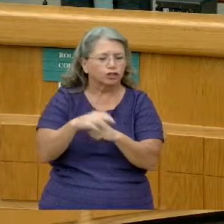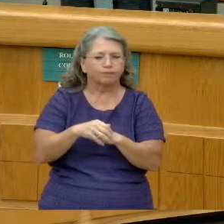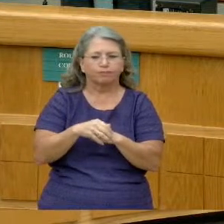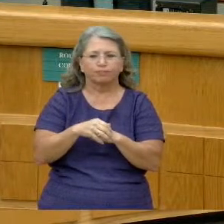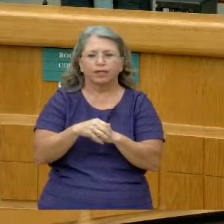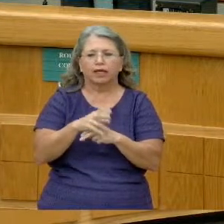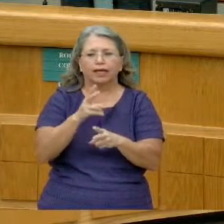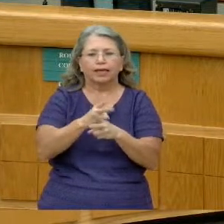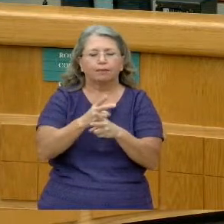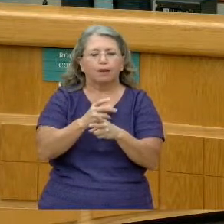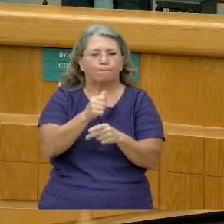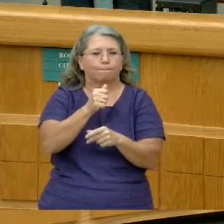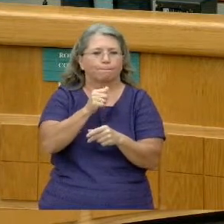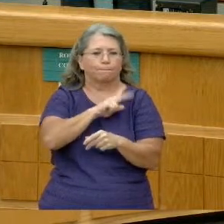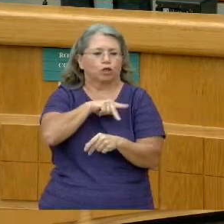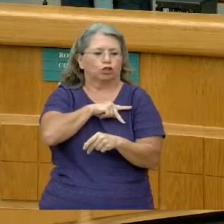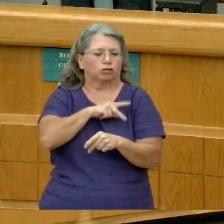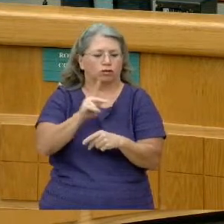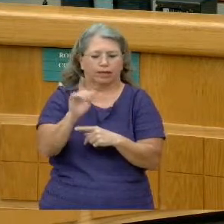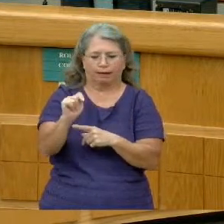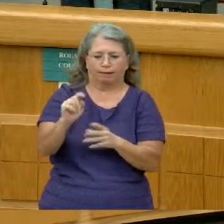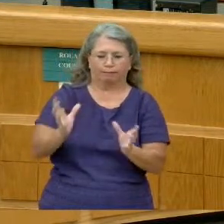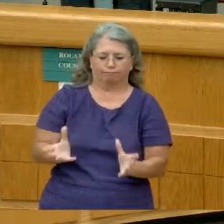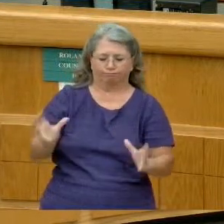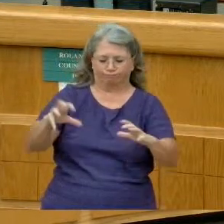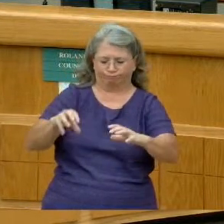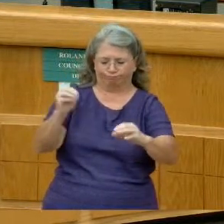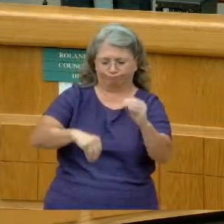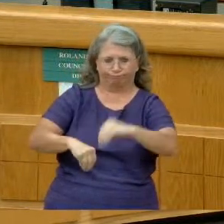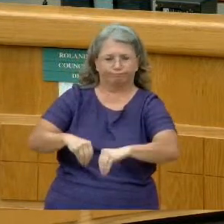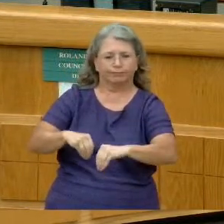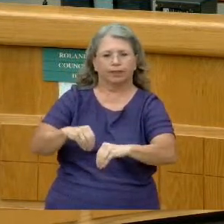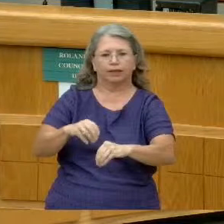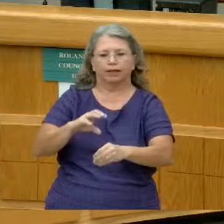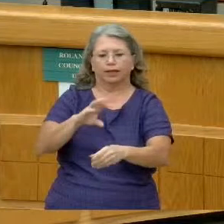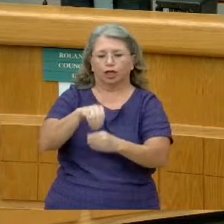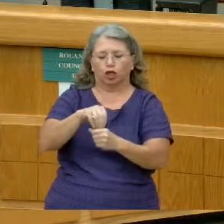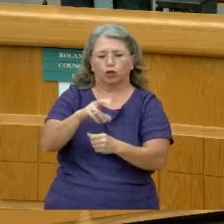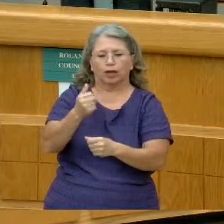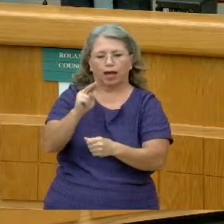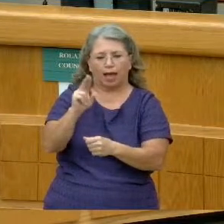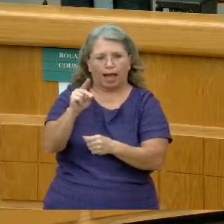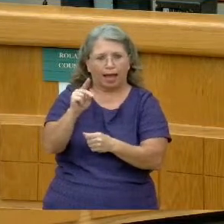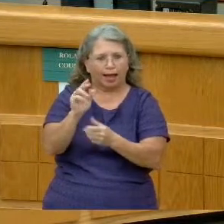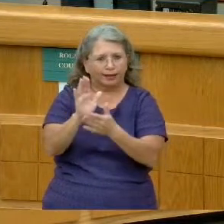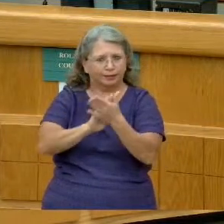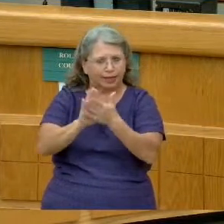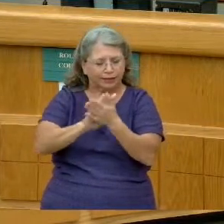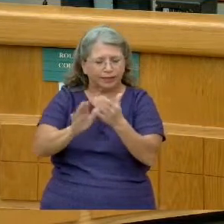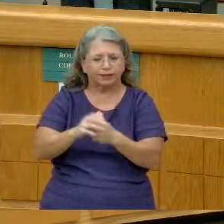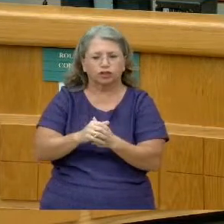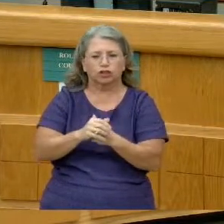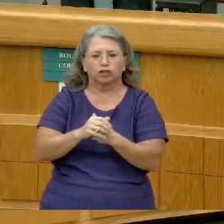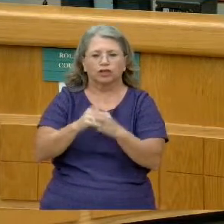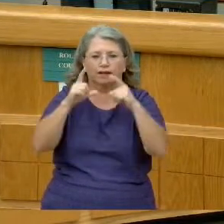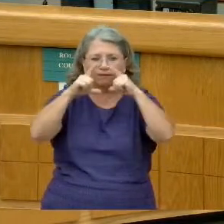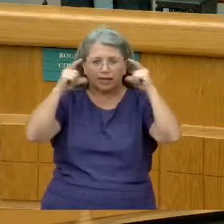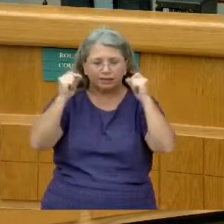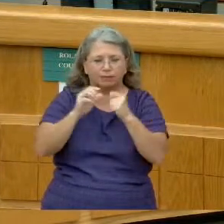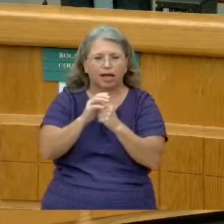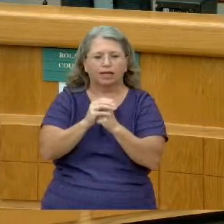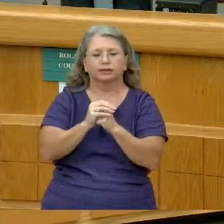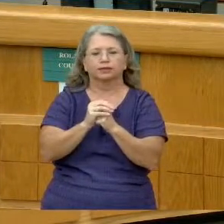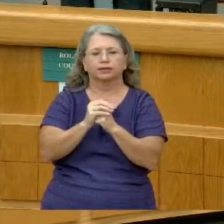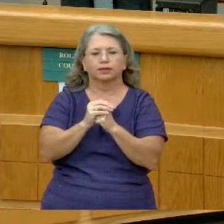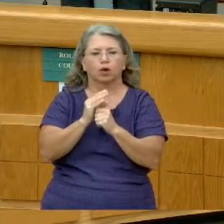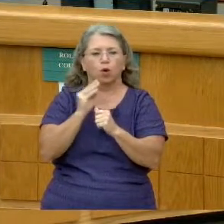you with COVID-19 or with hurricane preparedness. It includes hand sanitizers, face masks, wipes, and soap. I want